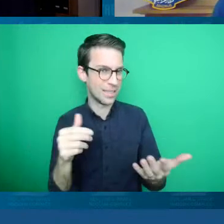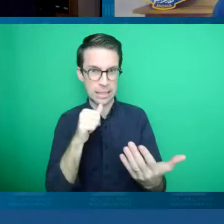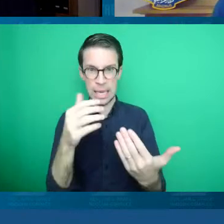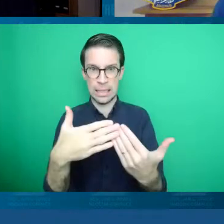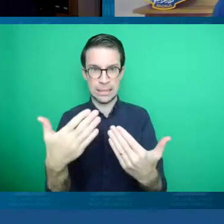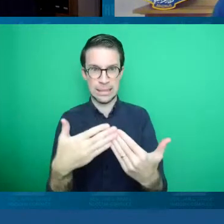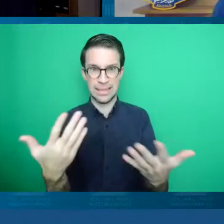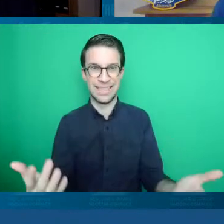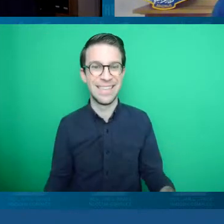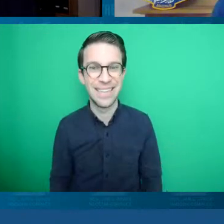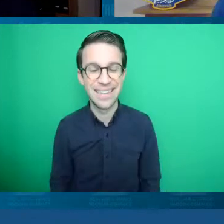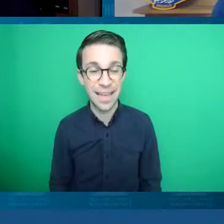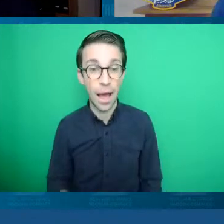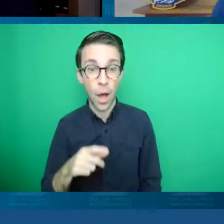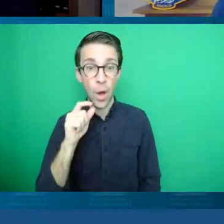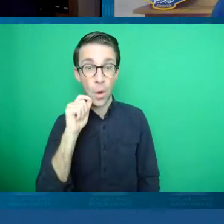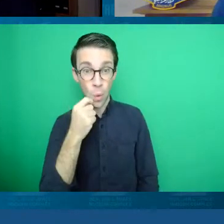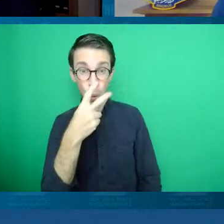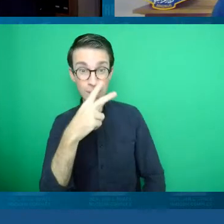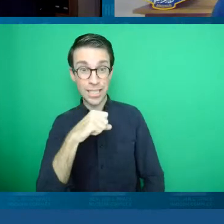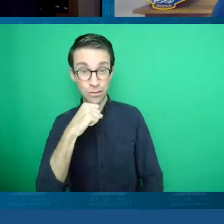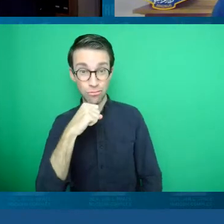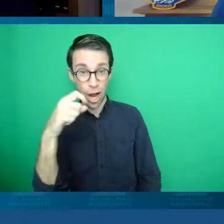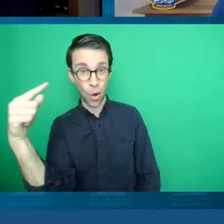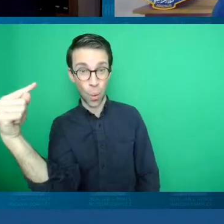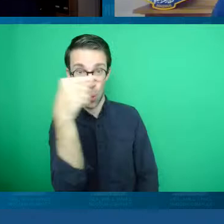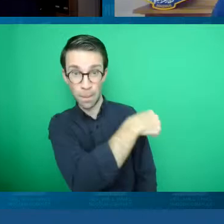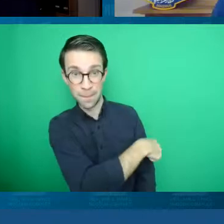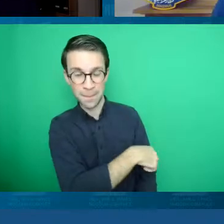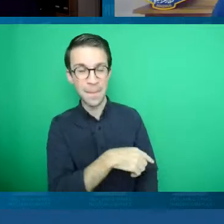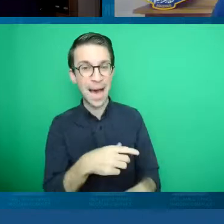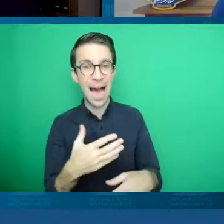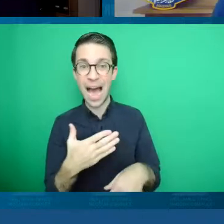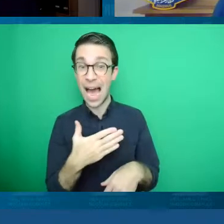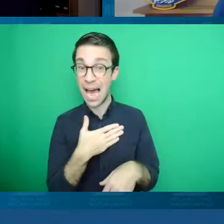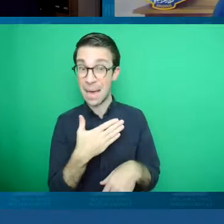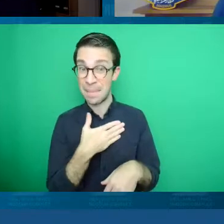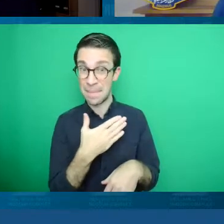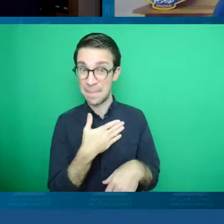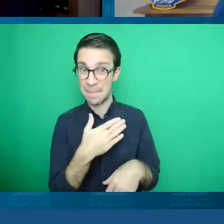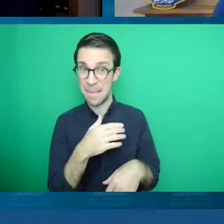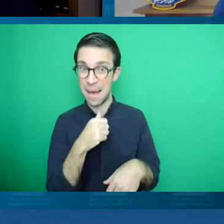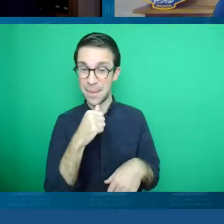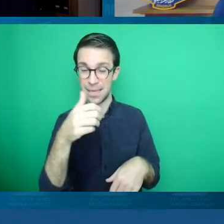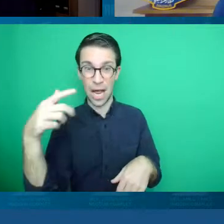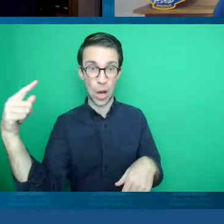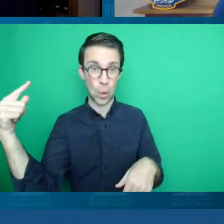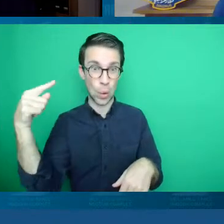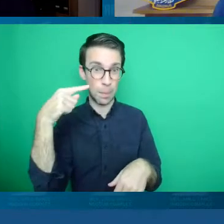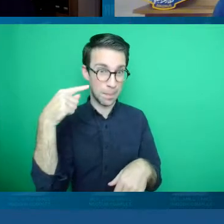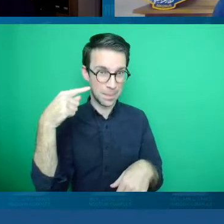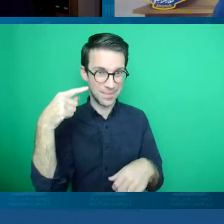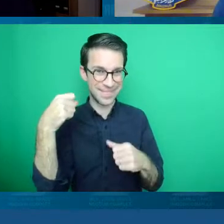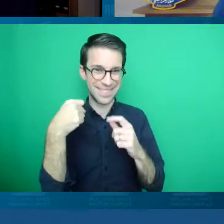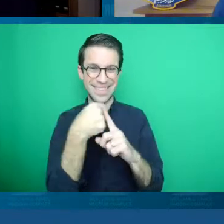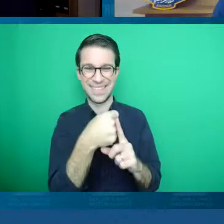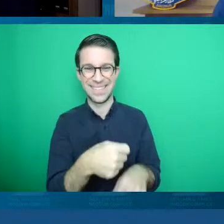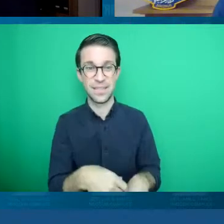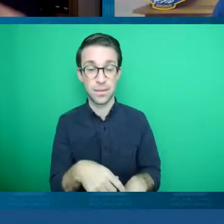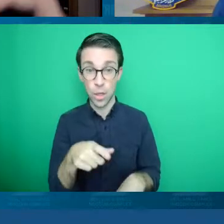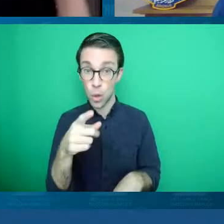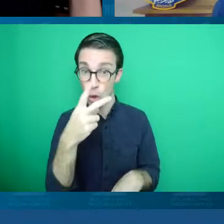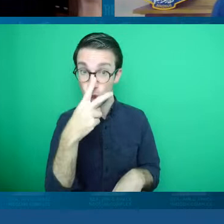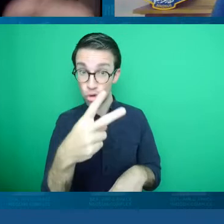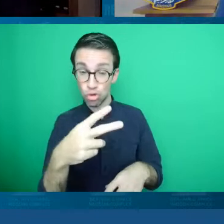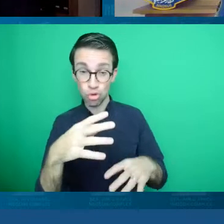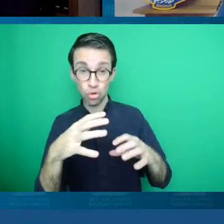was really cool to see, but I'm glad I saw it from that perspective, not closer up. Oh, that's amazing. So did you see, you said you saw it going into the